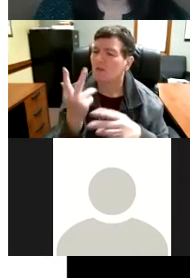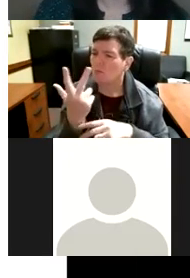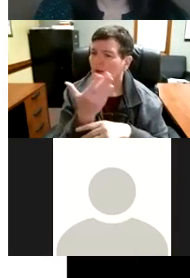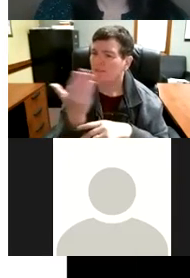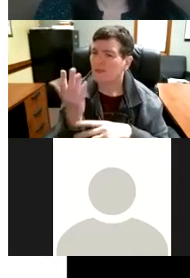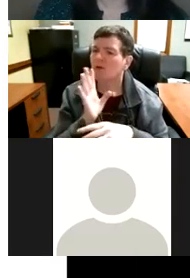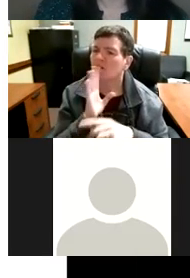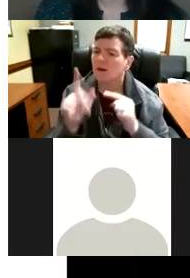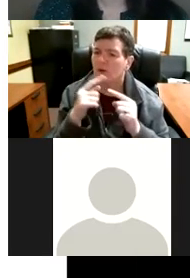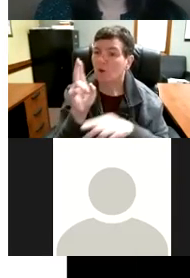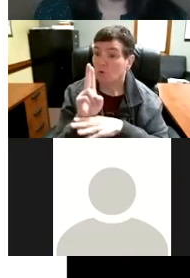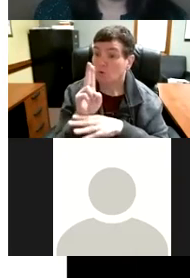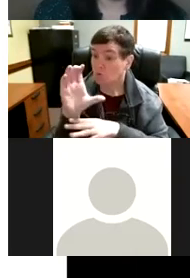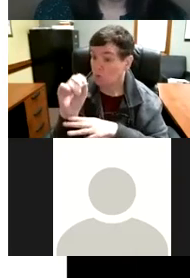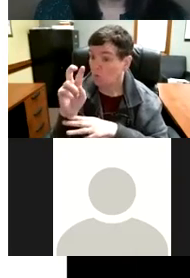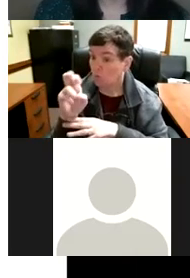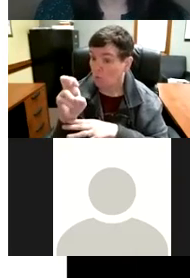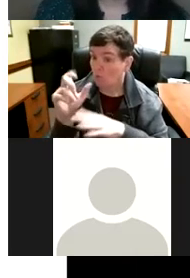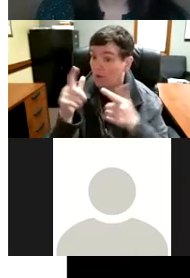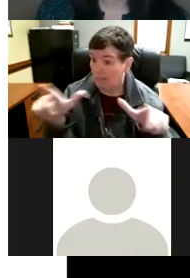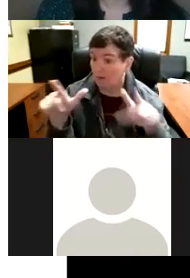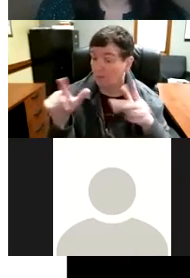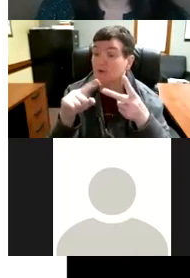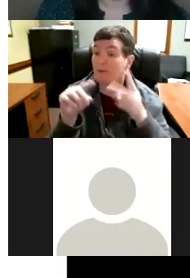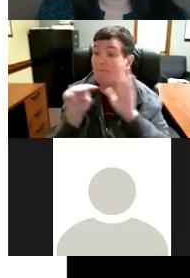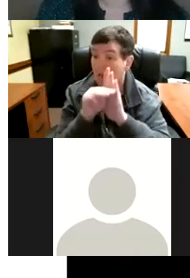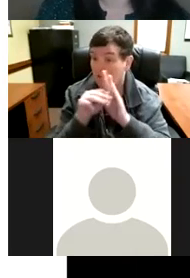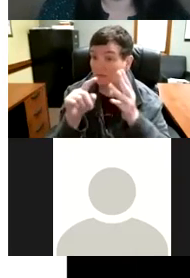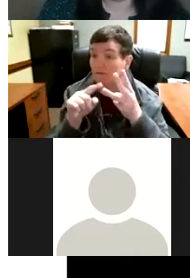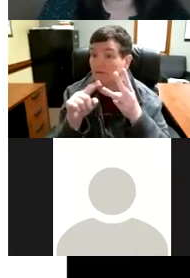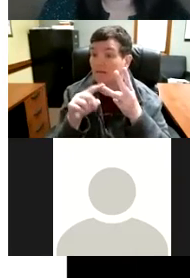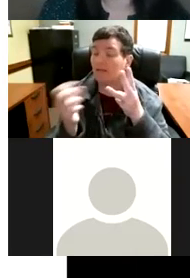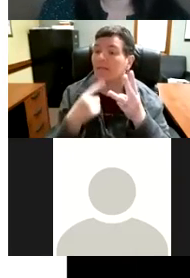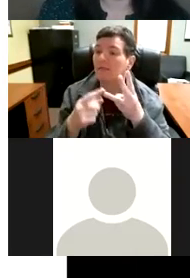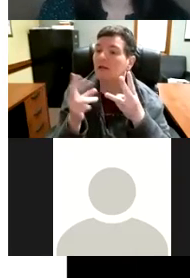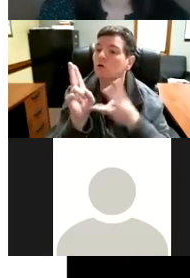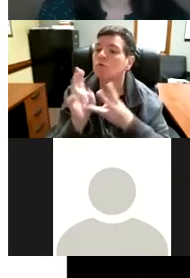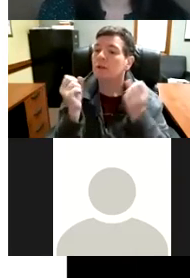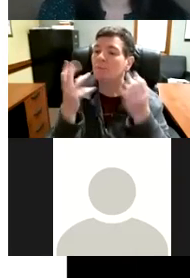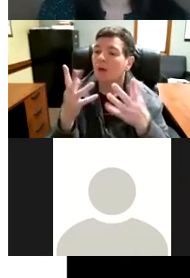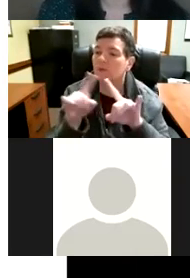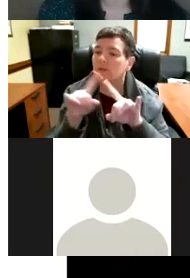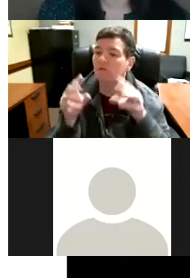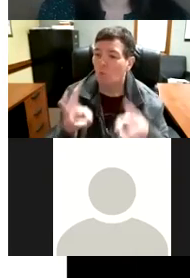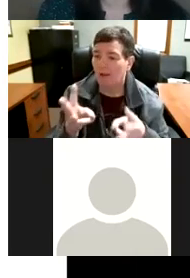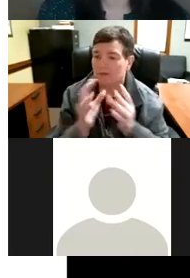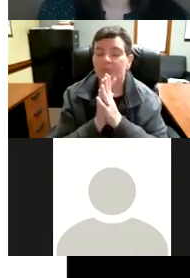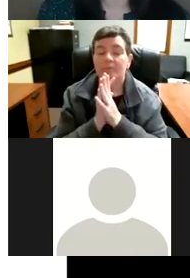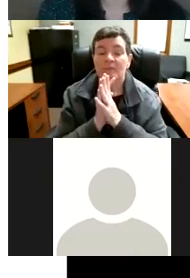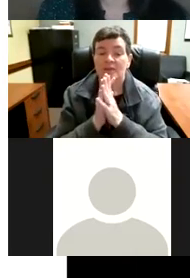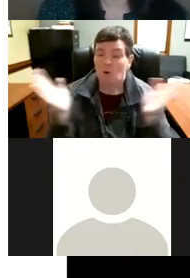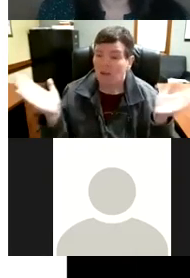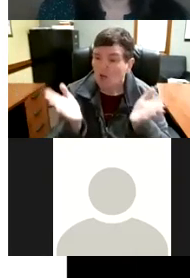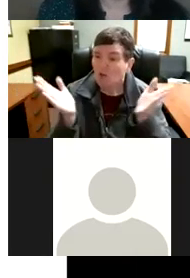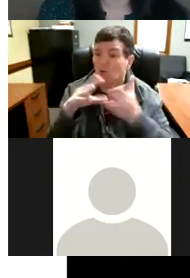Using that core language, modeling it, and then doing it in multiple ways or multiple modes, and encouraging our students